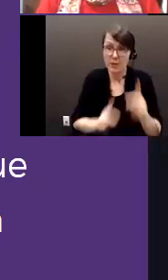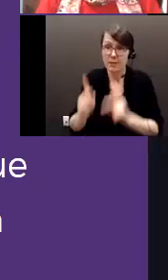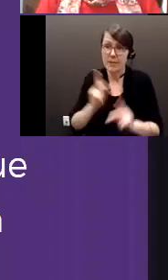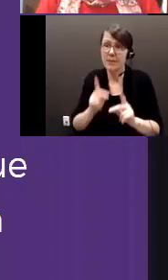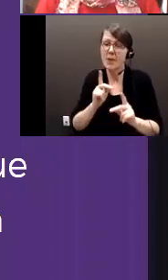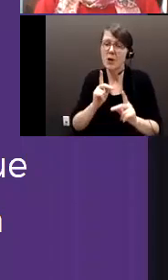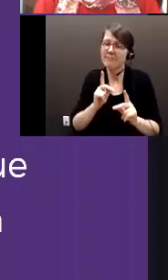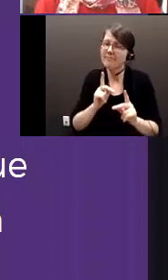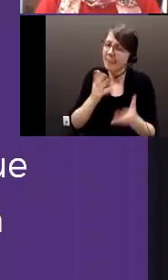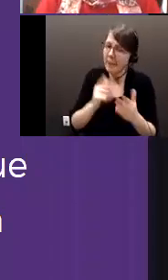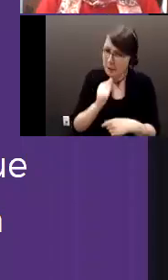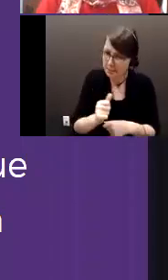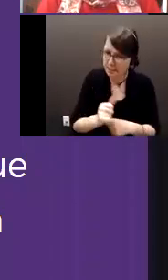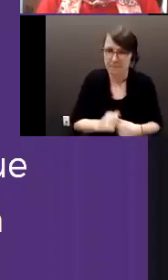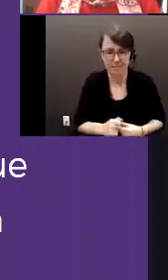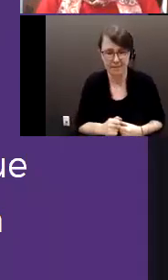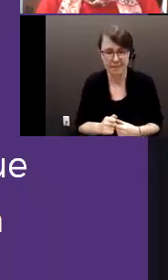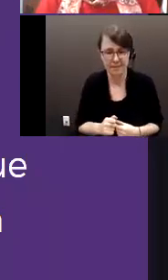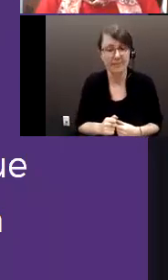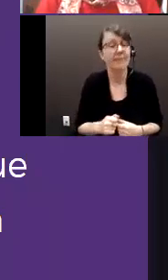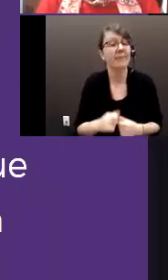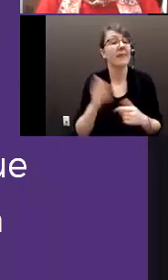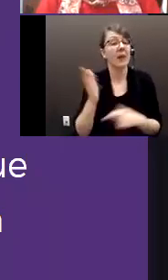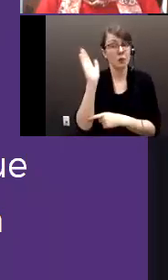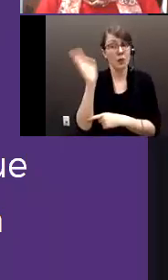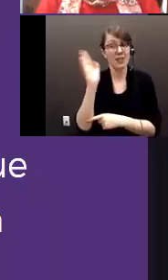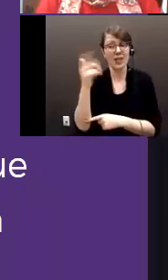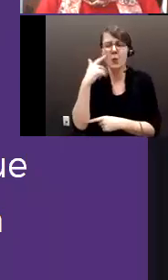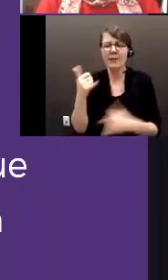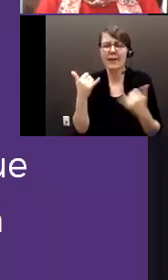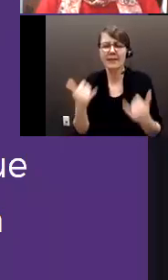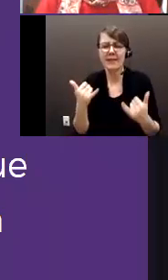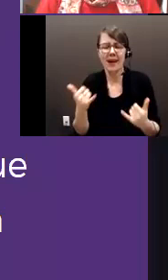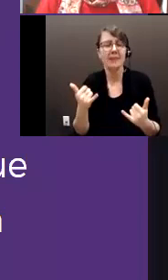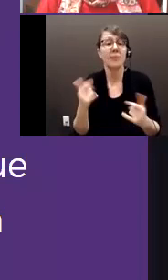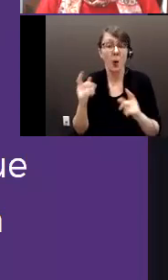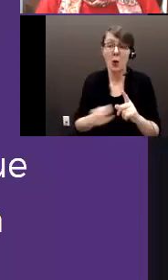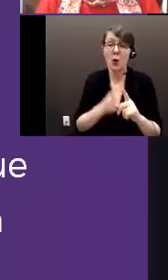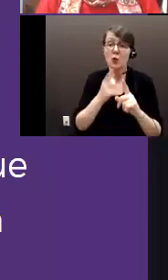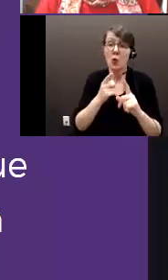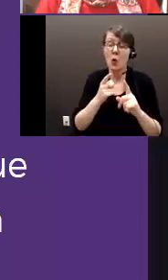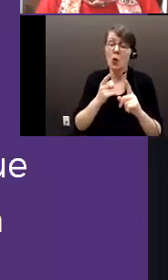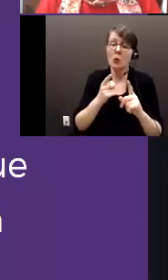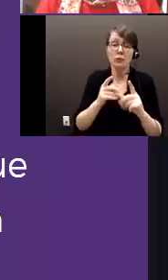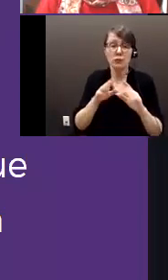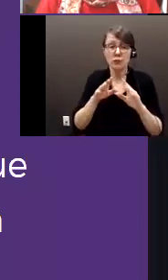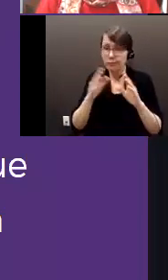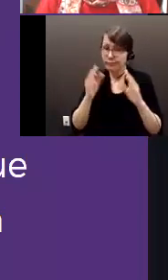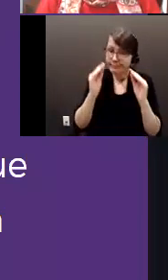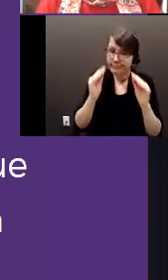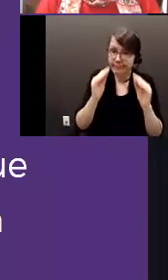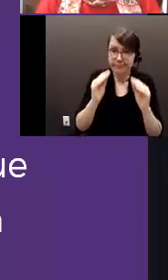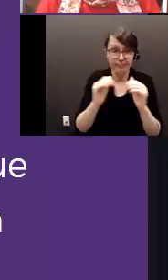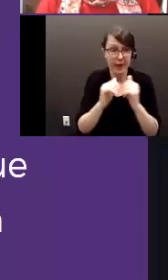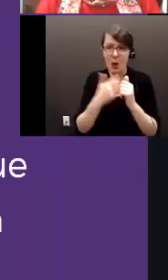So the presentation flow today, we're going to look at increasing your awareness of the unique needs of older adults who have